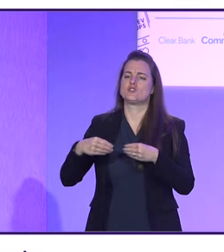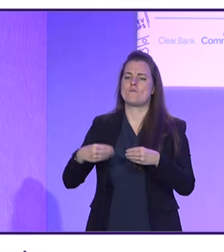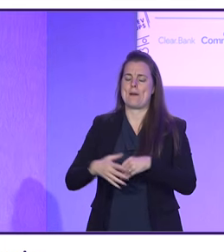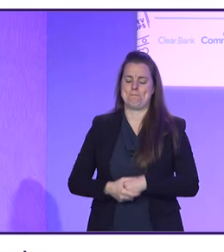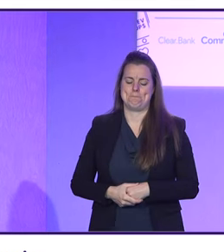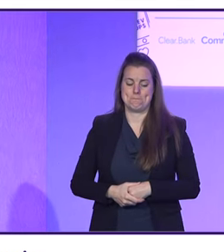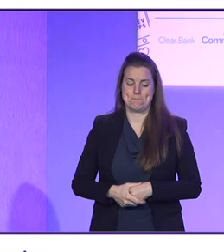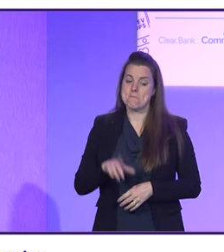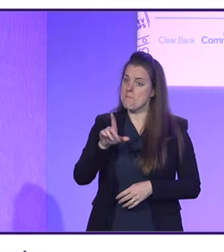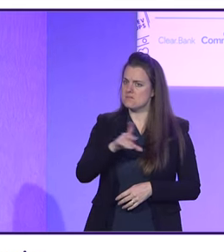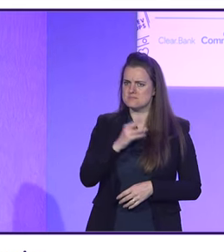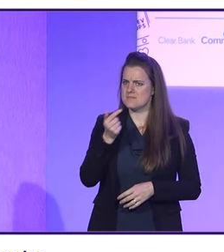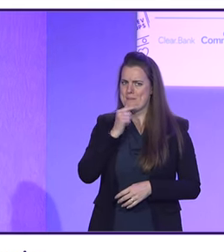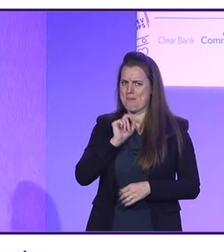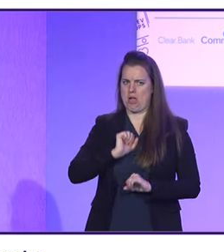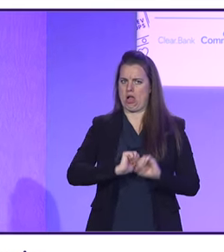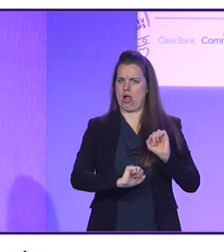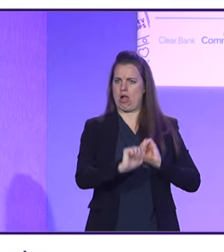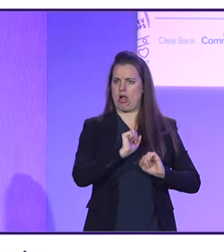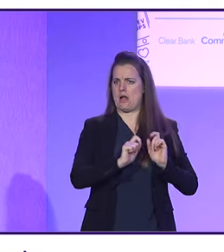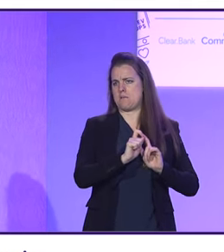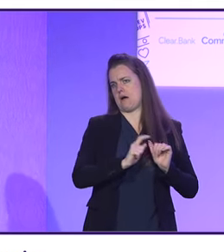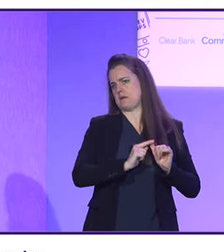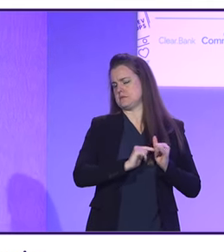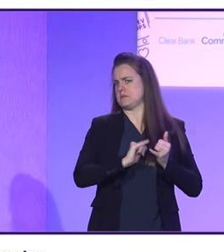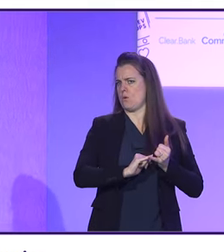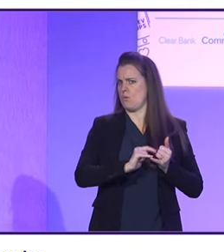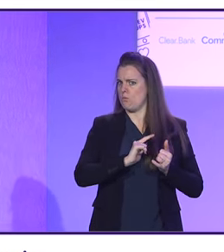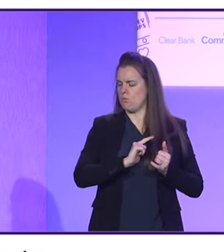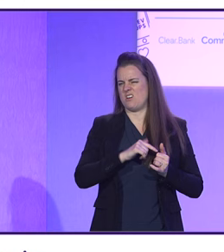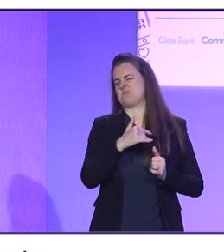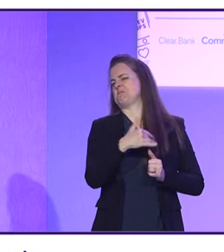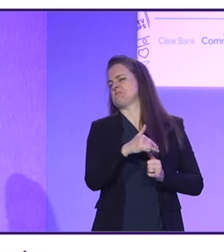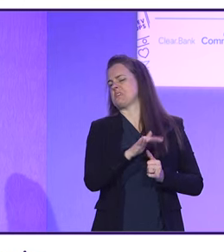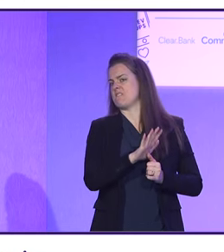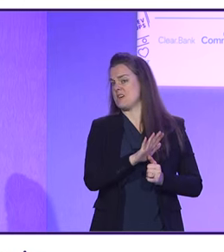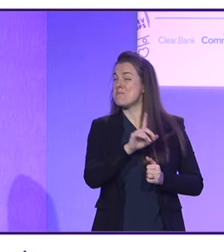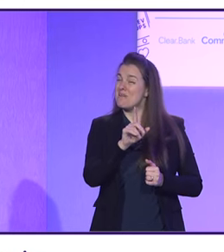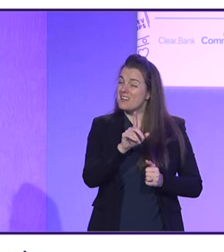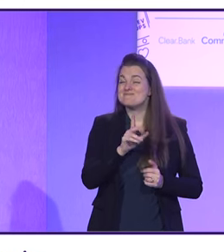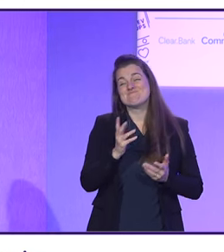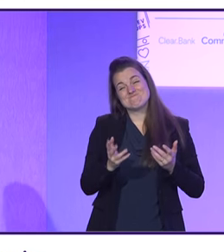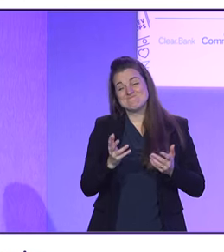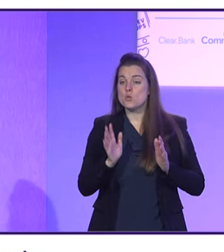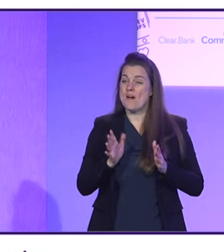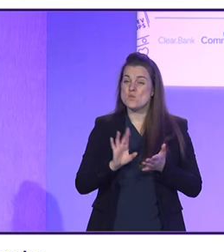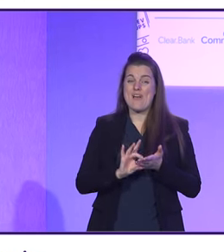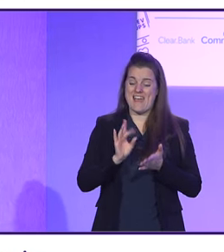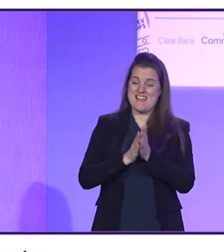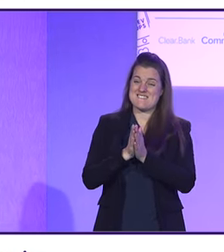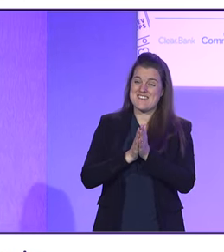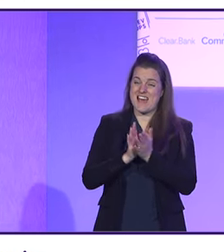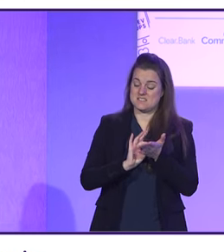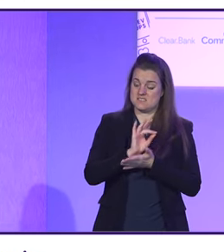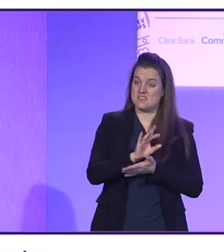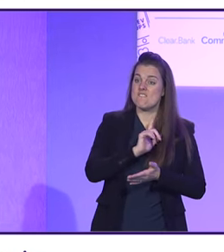Some people don't like working with PaaSes because they think they're expensive. But at some level, you have to invest in these capabilities, and you have to think about